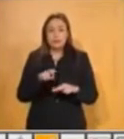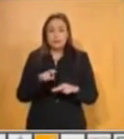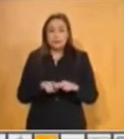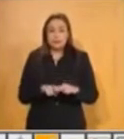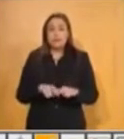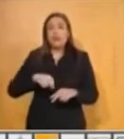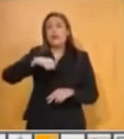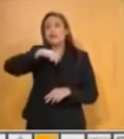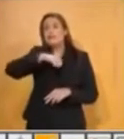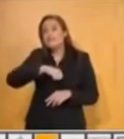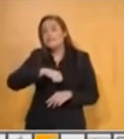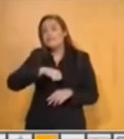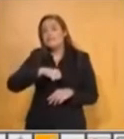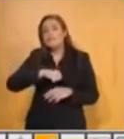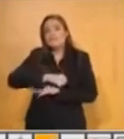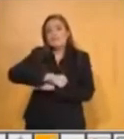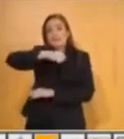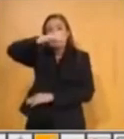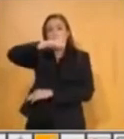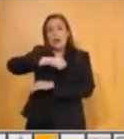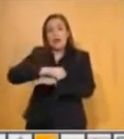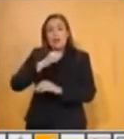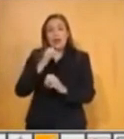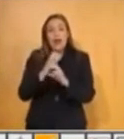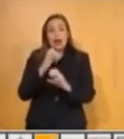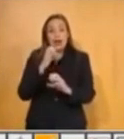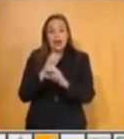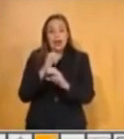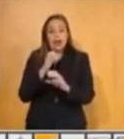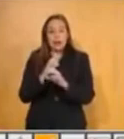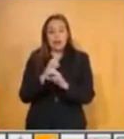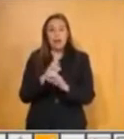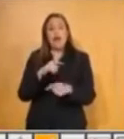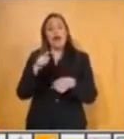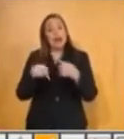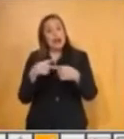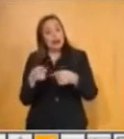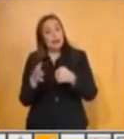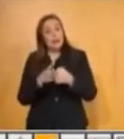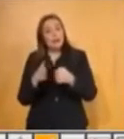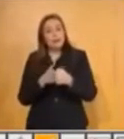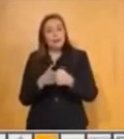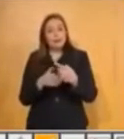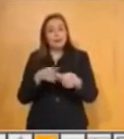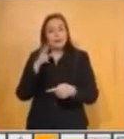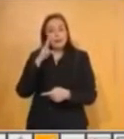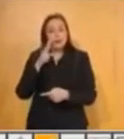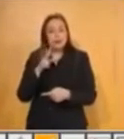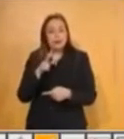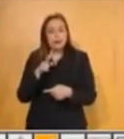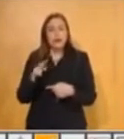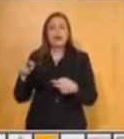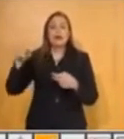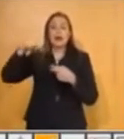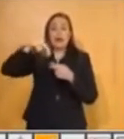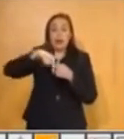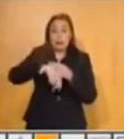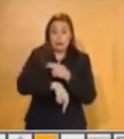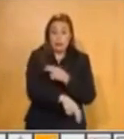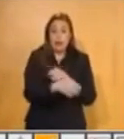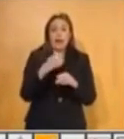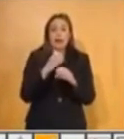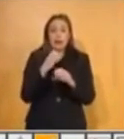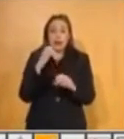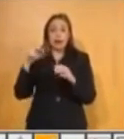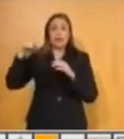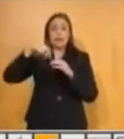autobús. He is sitting next to the window. And in the next panel, he is going down the bus. In